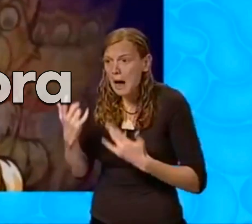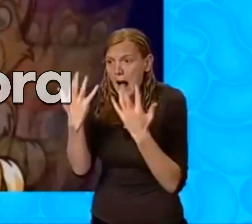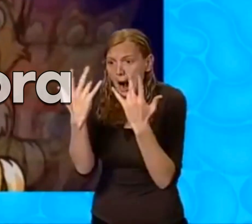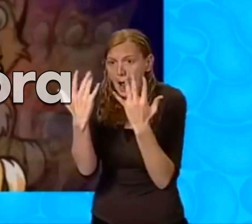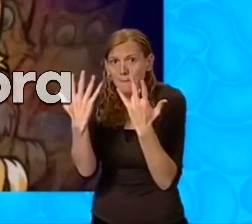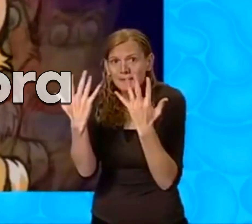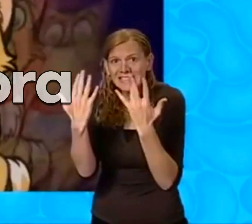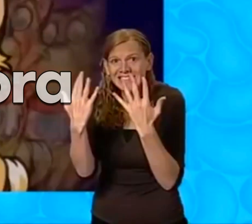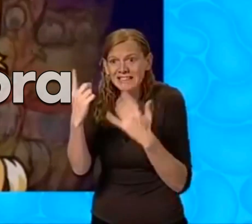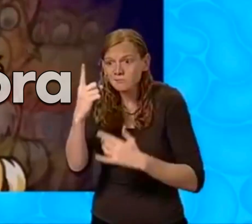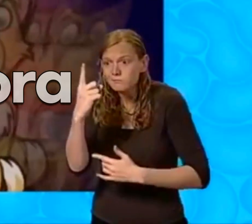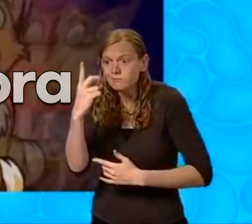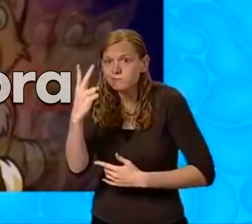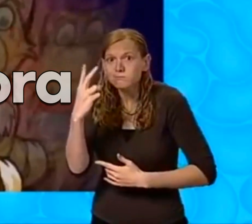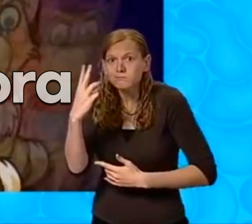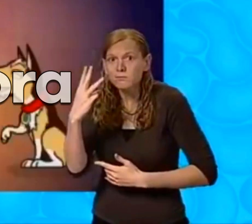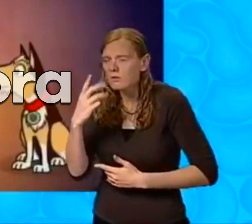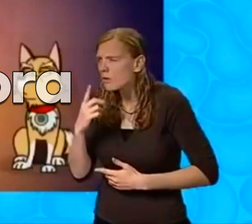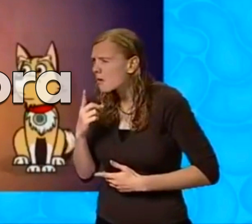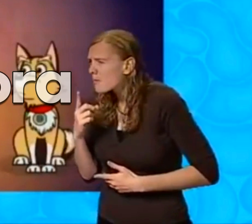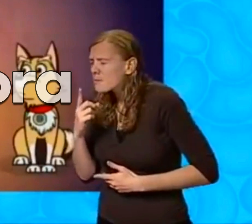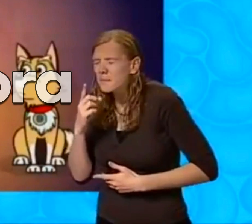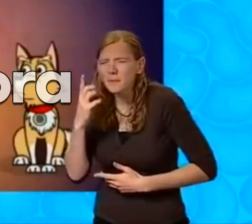24. Near enough.